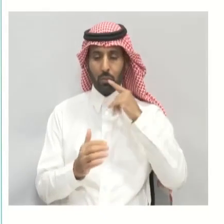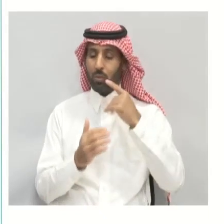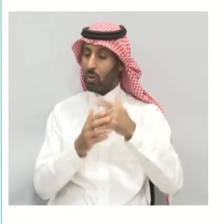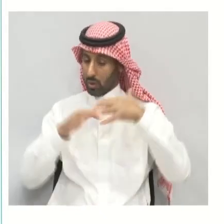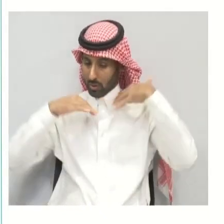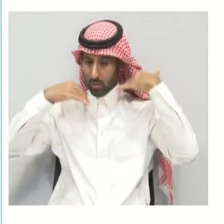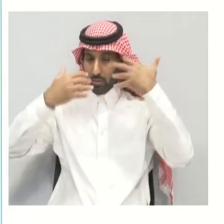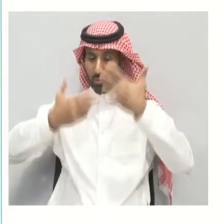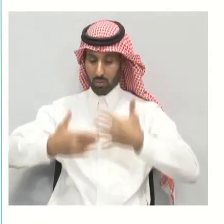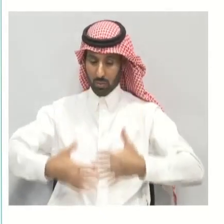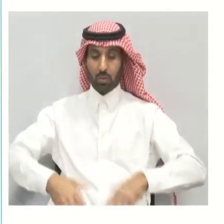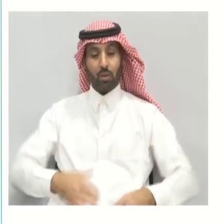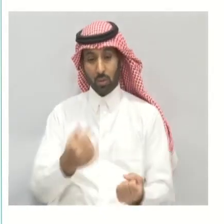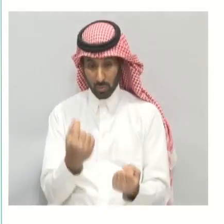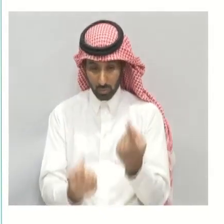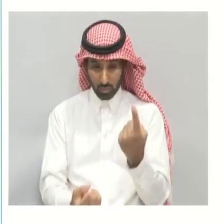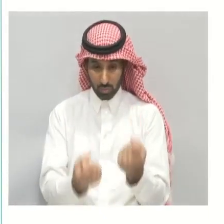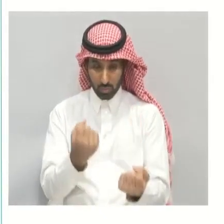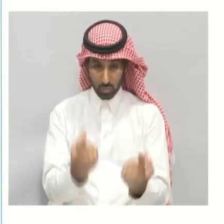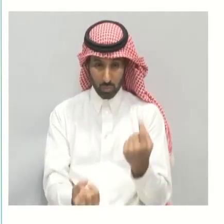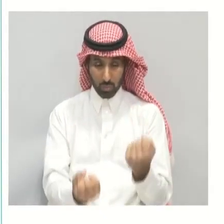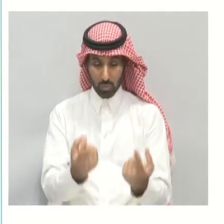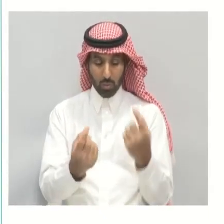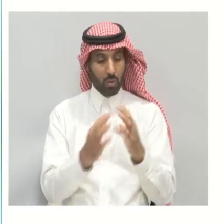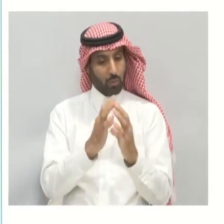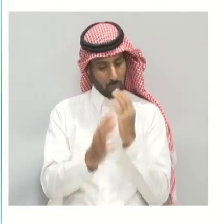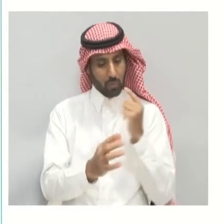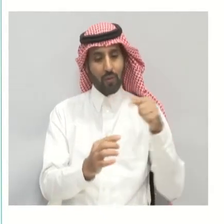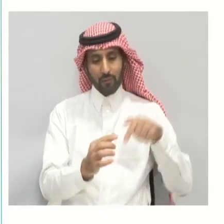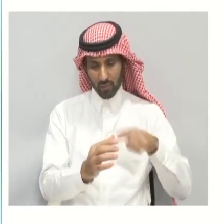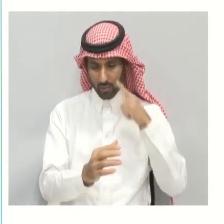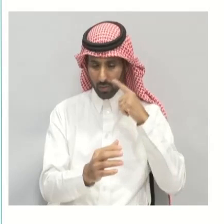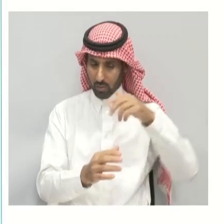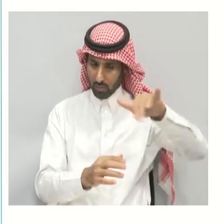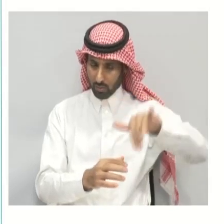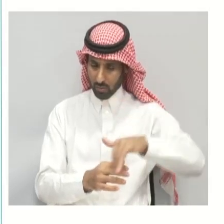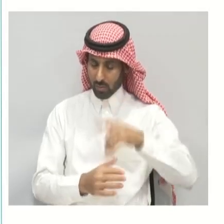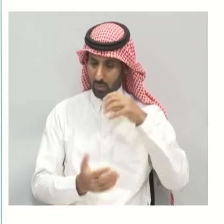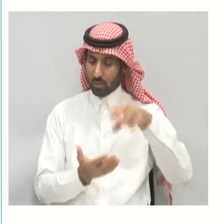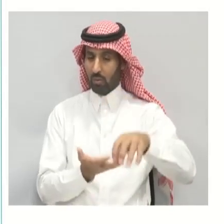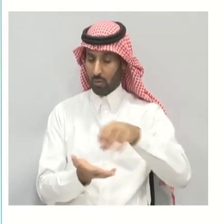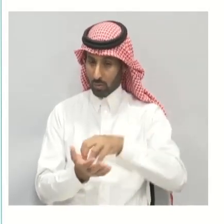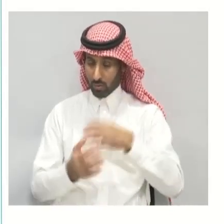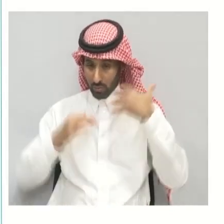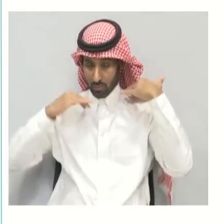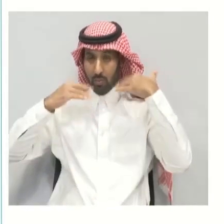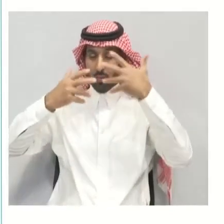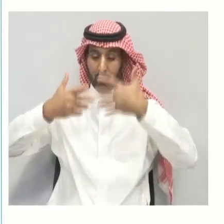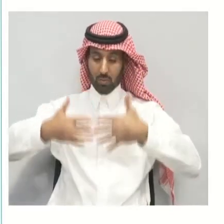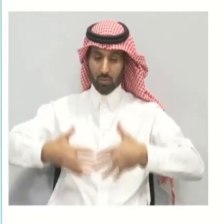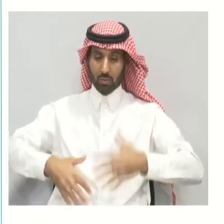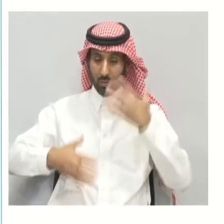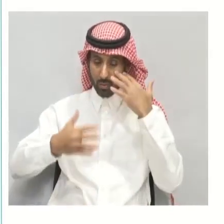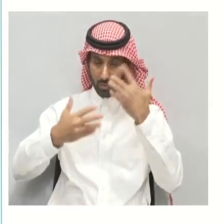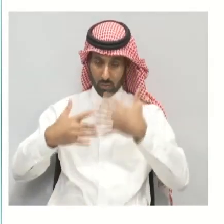the Iguazu Park. There are buses to the falls at the Iguazu Park. So here, this is